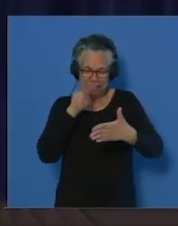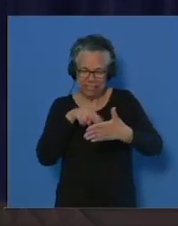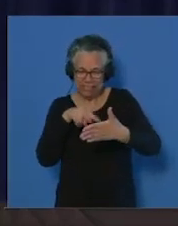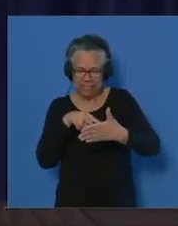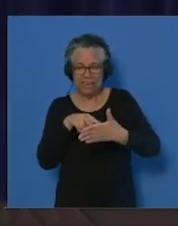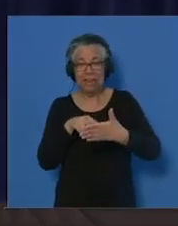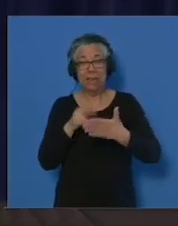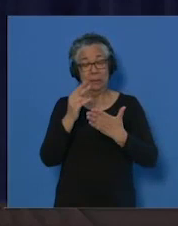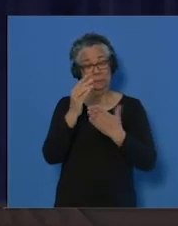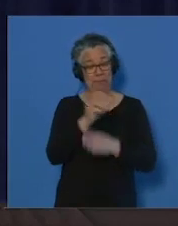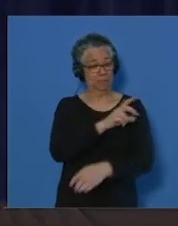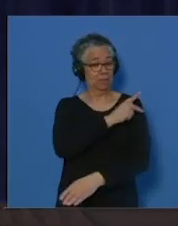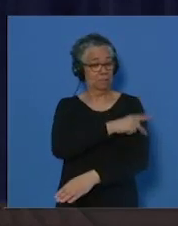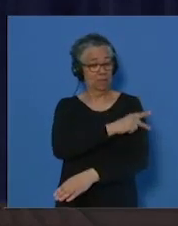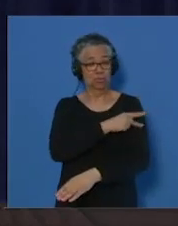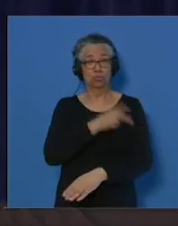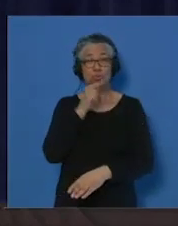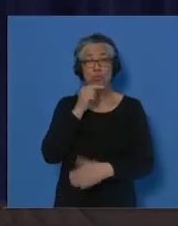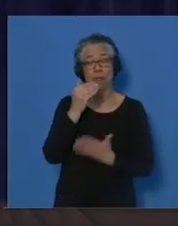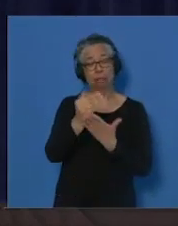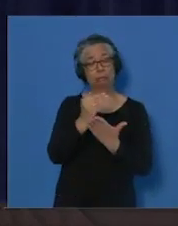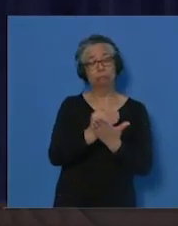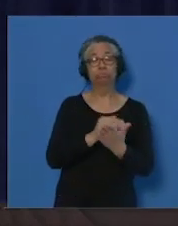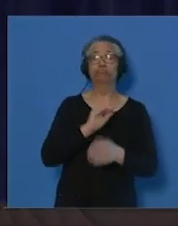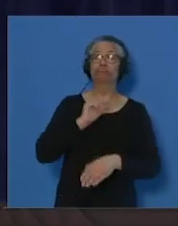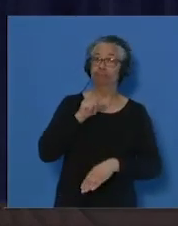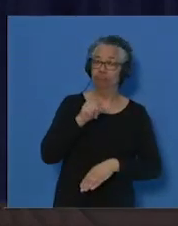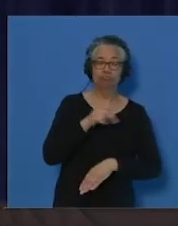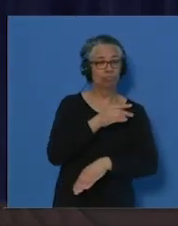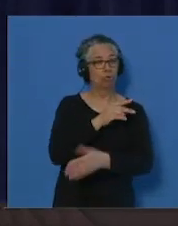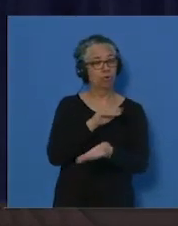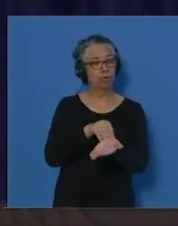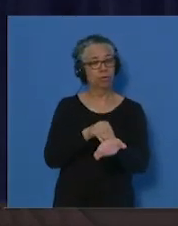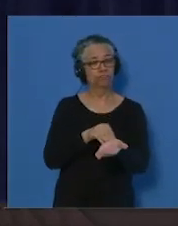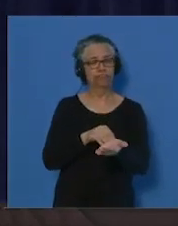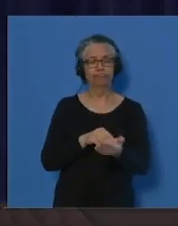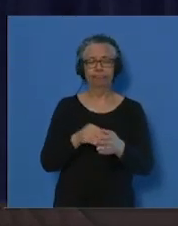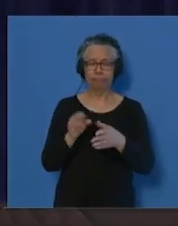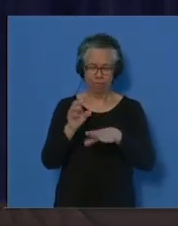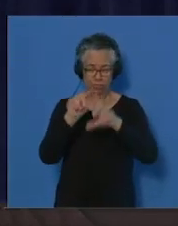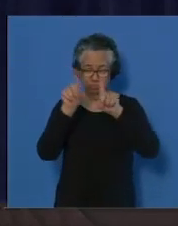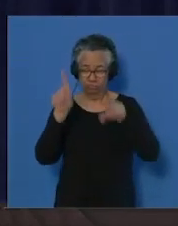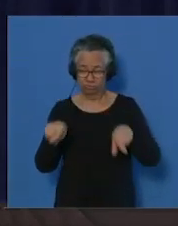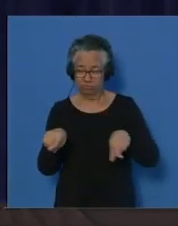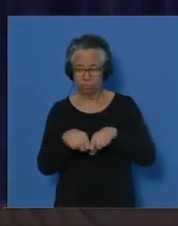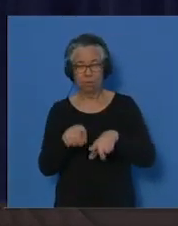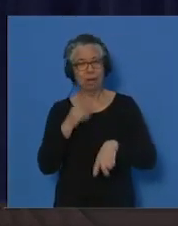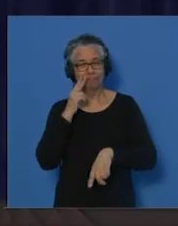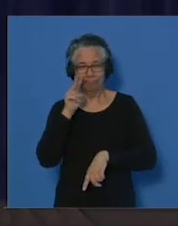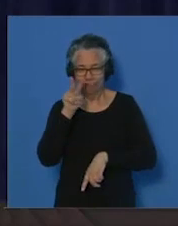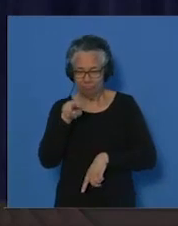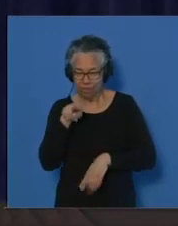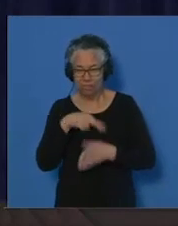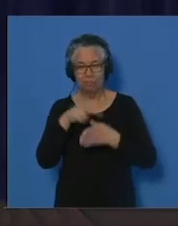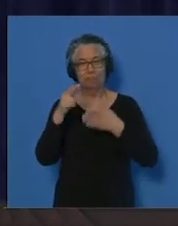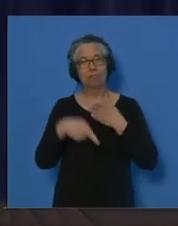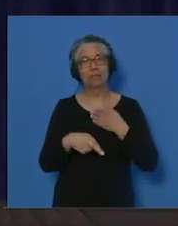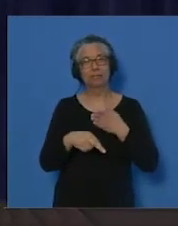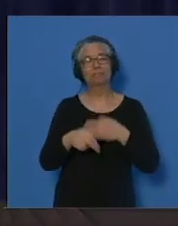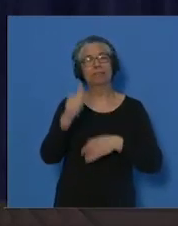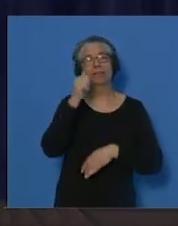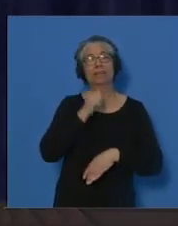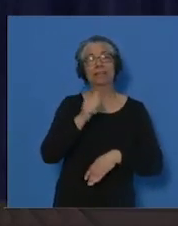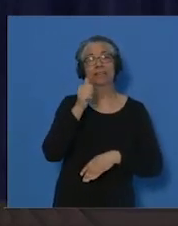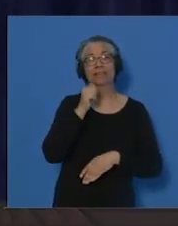patients who have listed them as their doctor. From this portal, they'll be able to see the results easily, run daily